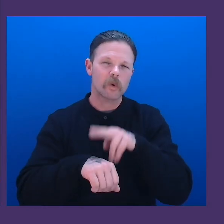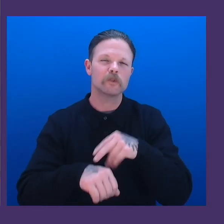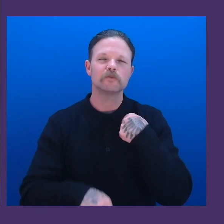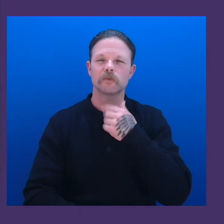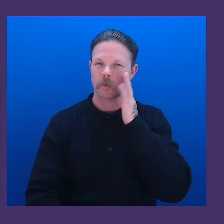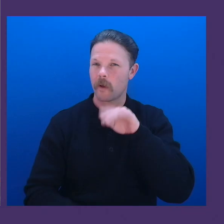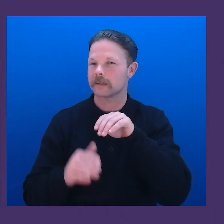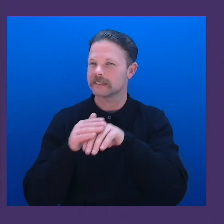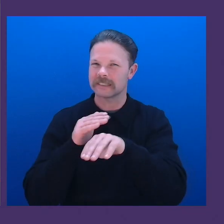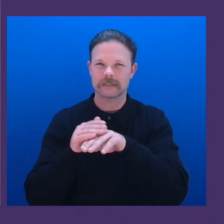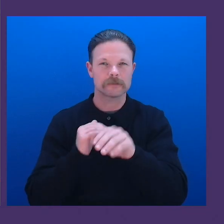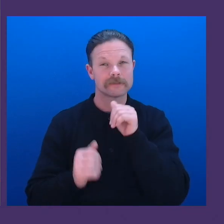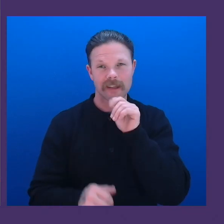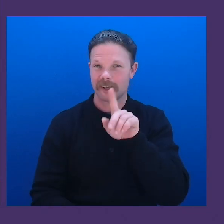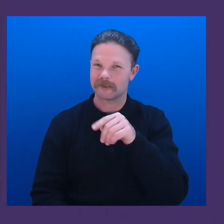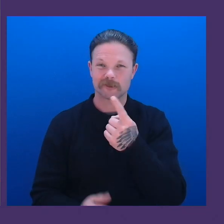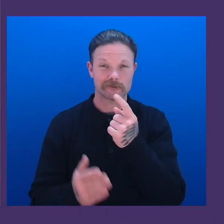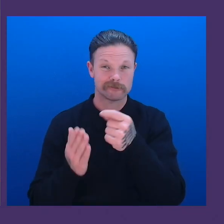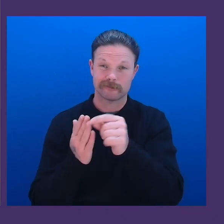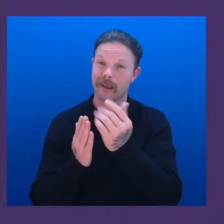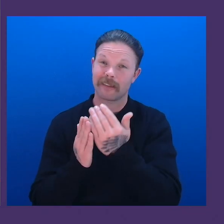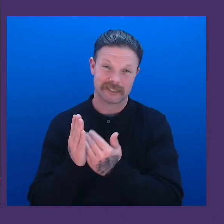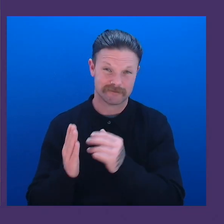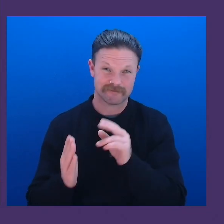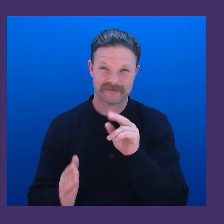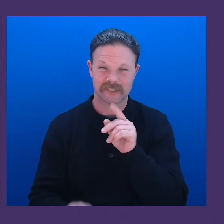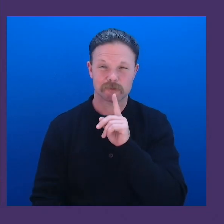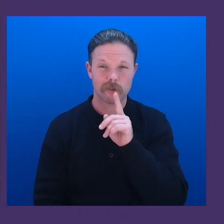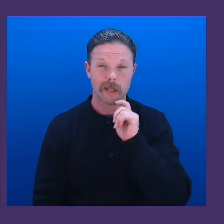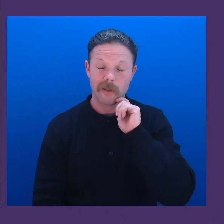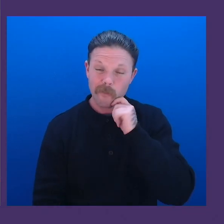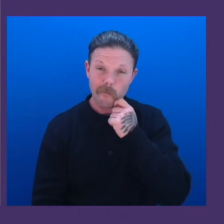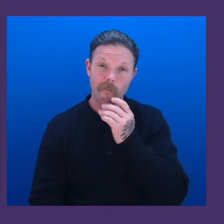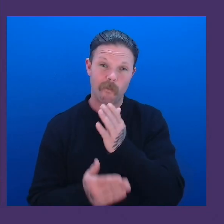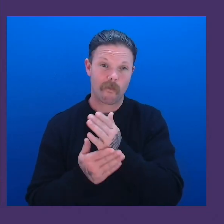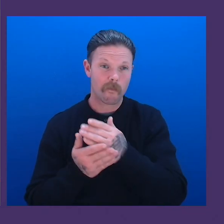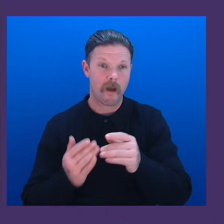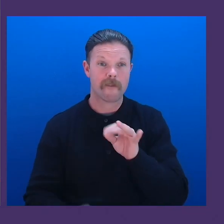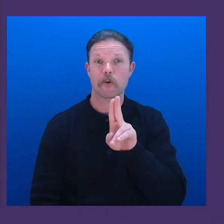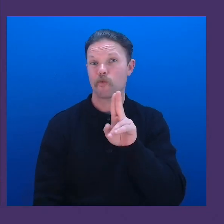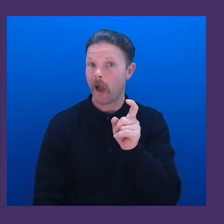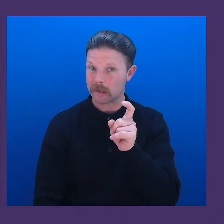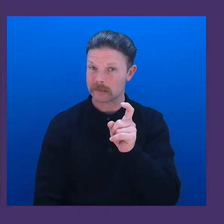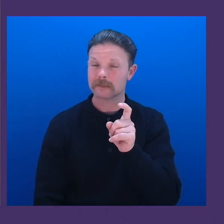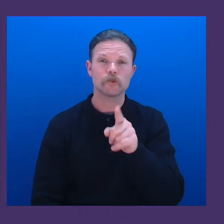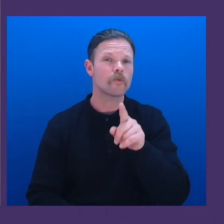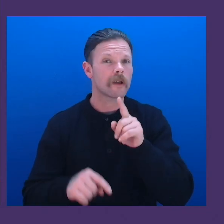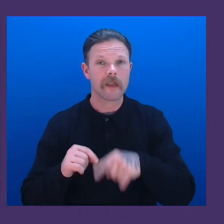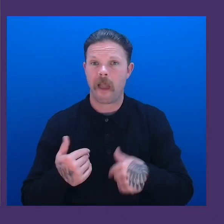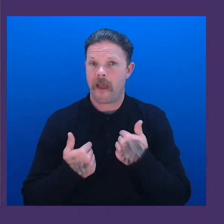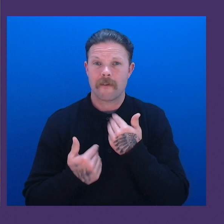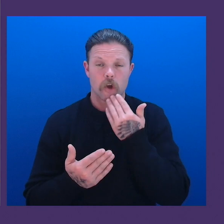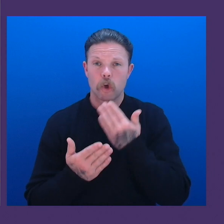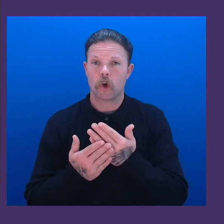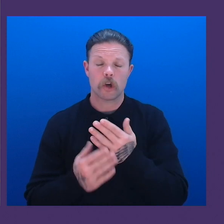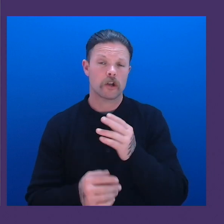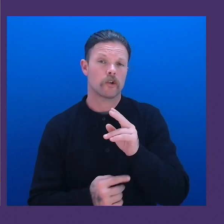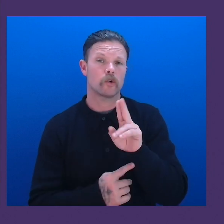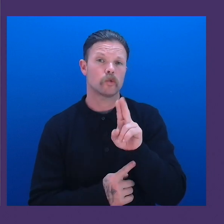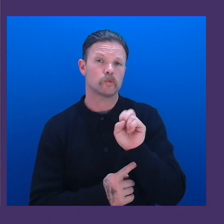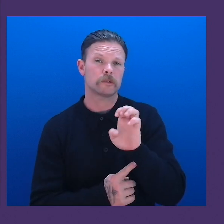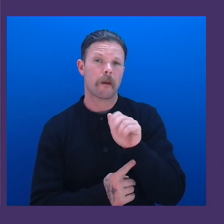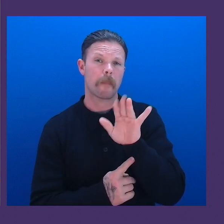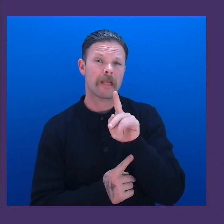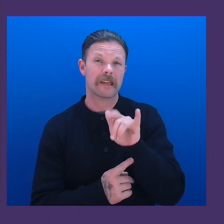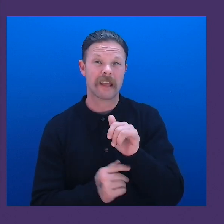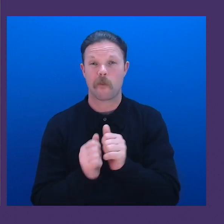just a checklist. It's a really core part of UX. You can't have good usability without